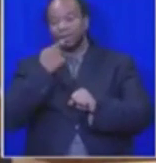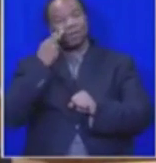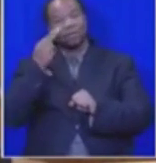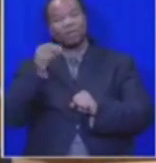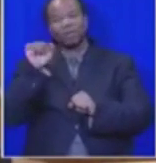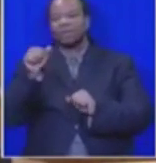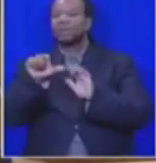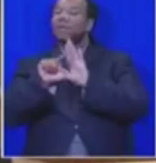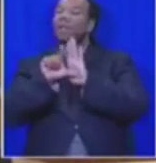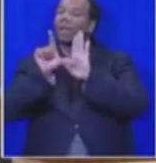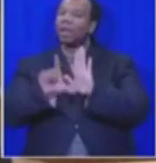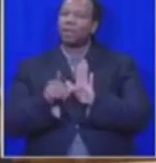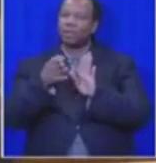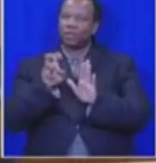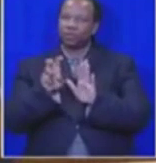dealing with the warm bodies.